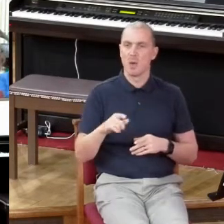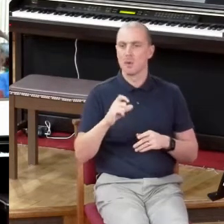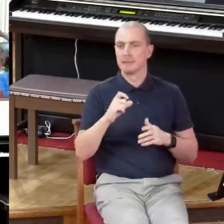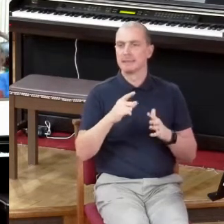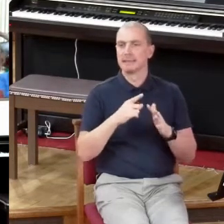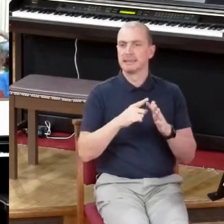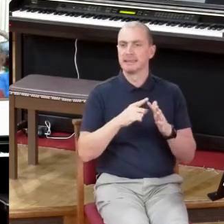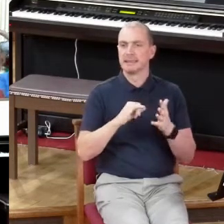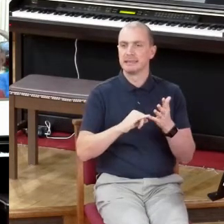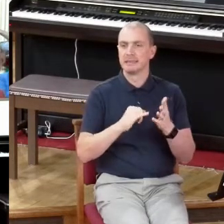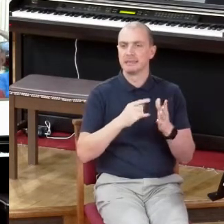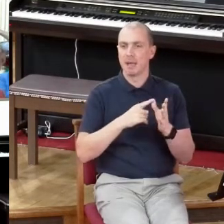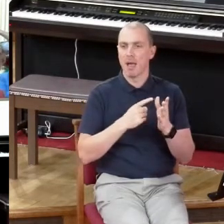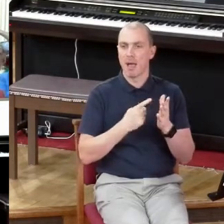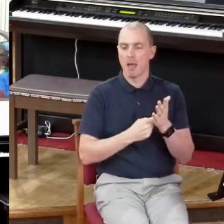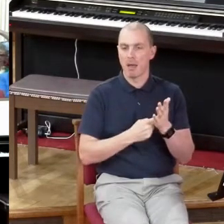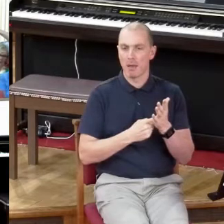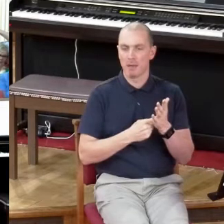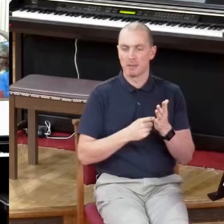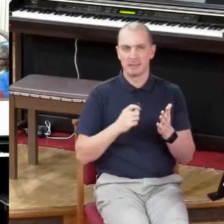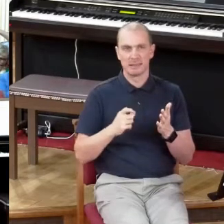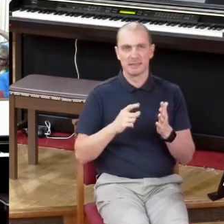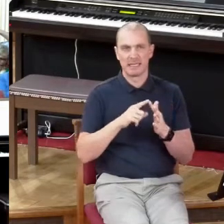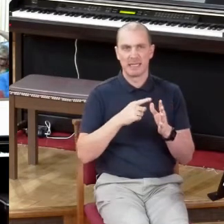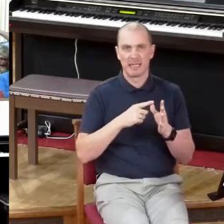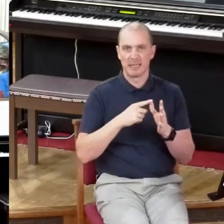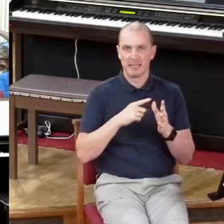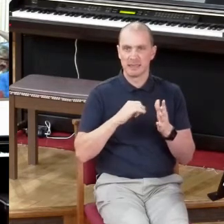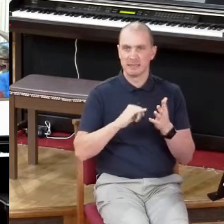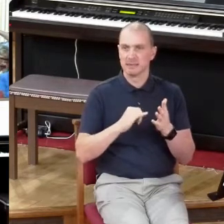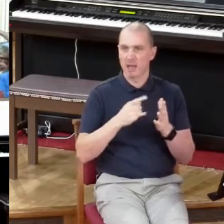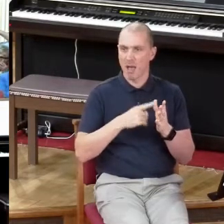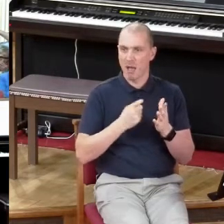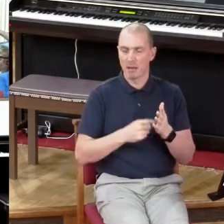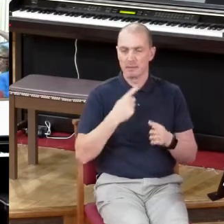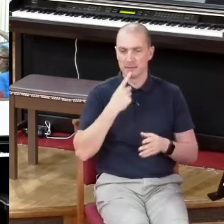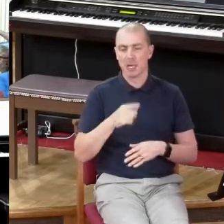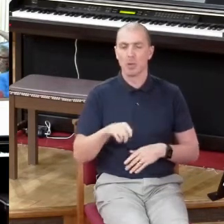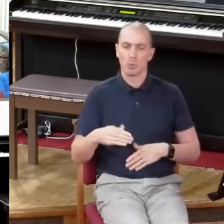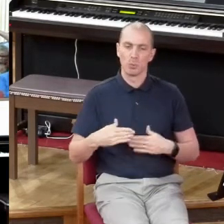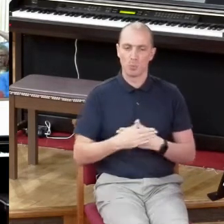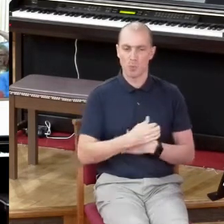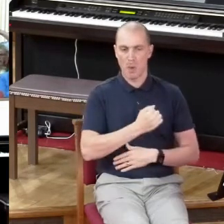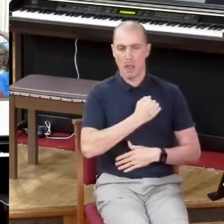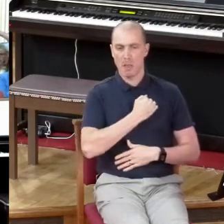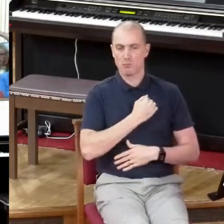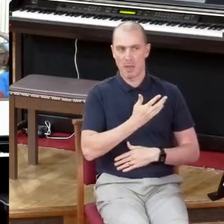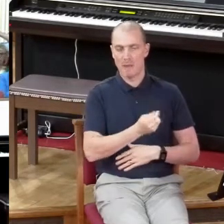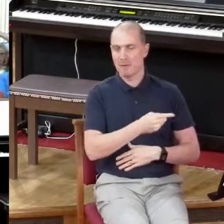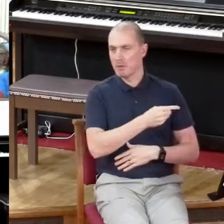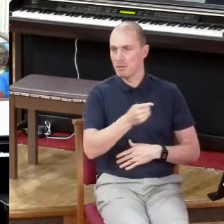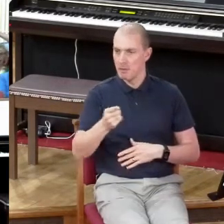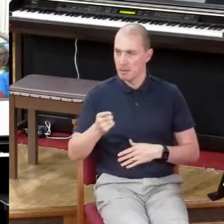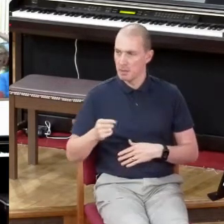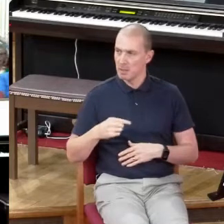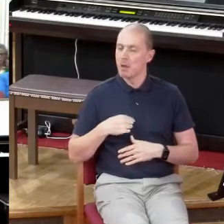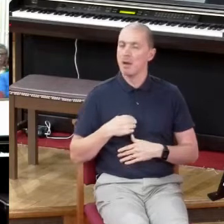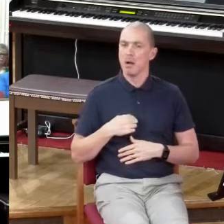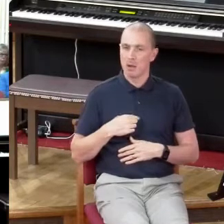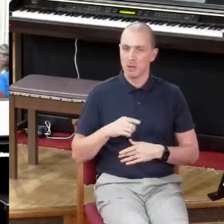king, and this is a cause for great rejoicing. And that's what they did. So when the church came along, they said, we have